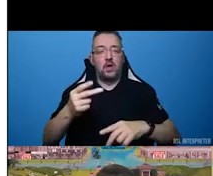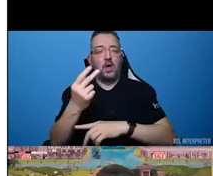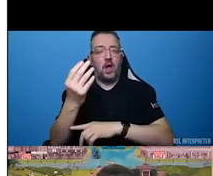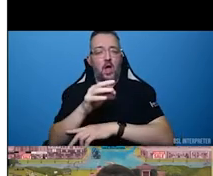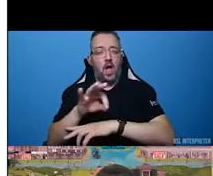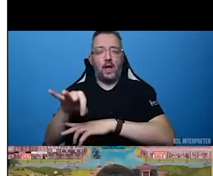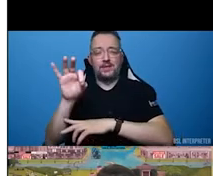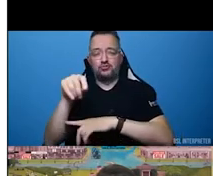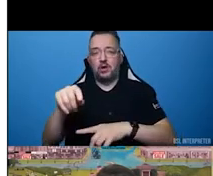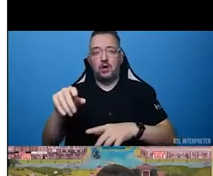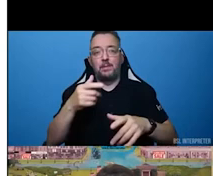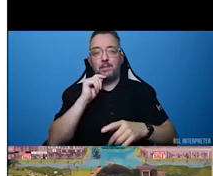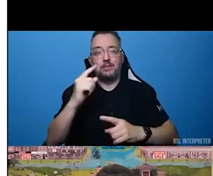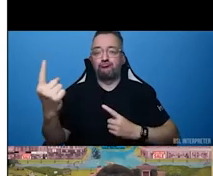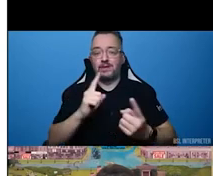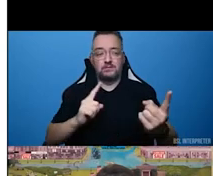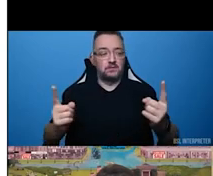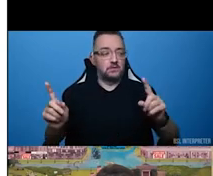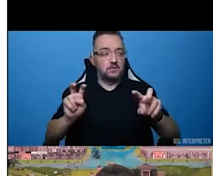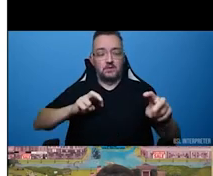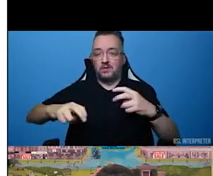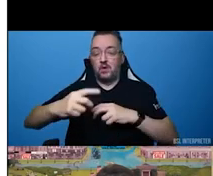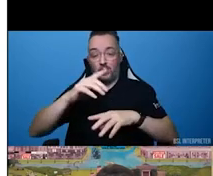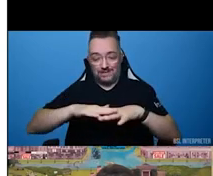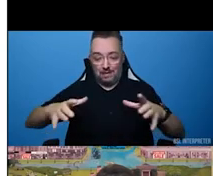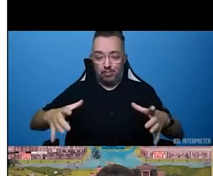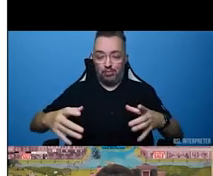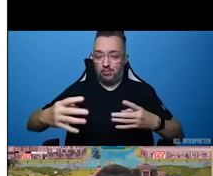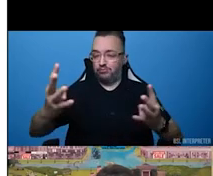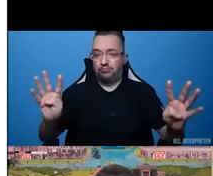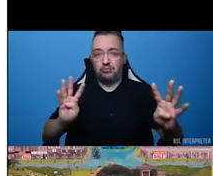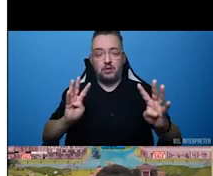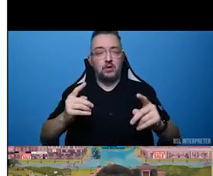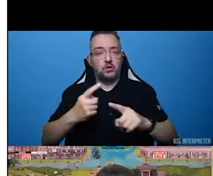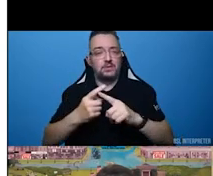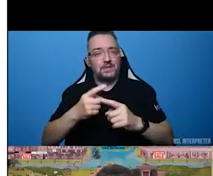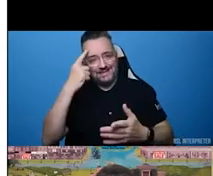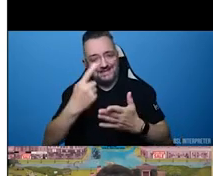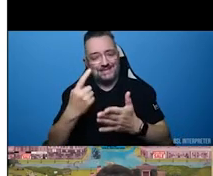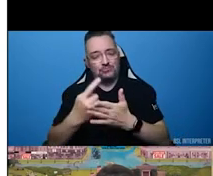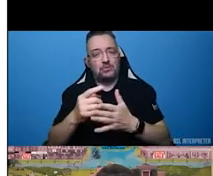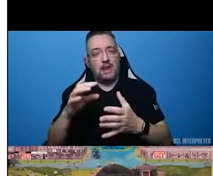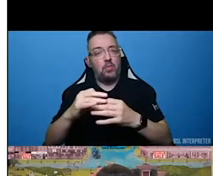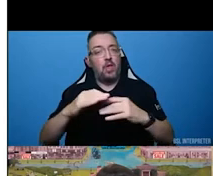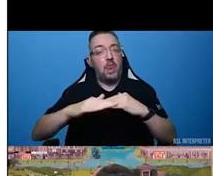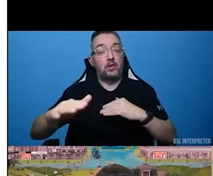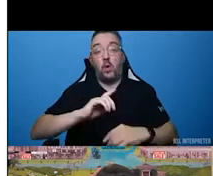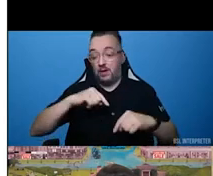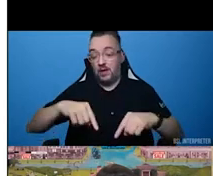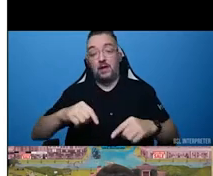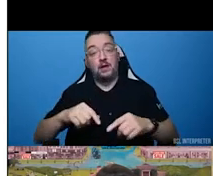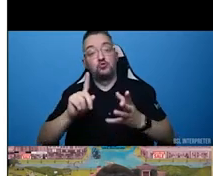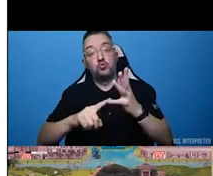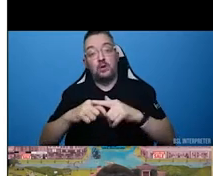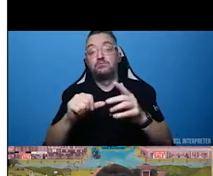lends itself to people kind of going or sitting around one table and taking decisions around land. Because the issue currently in the UK is that what